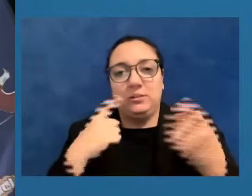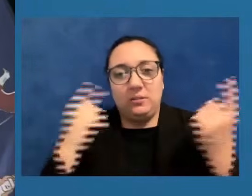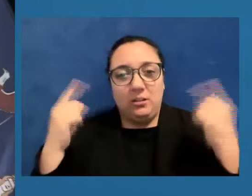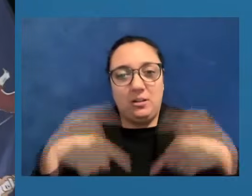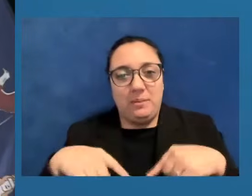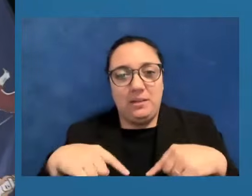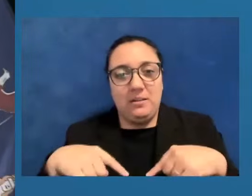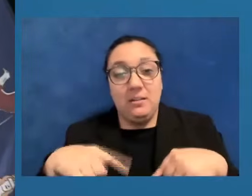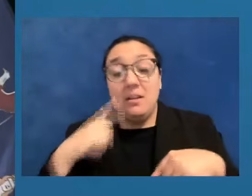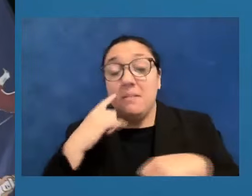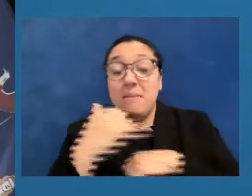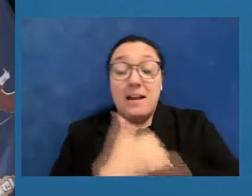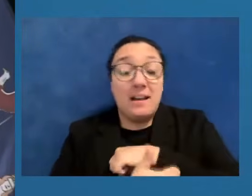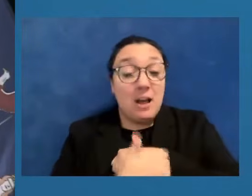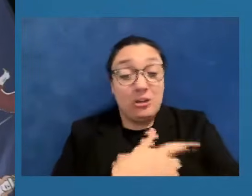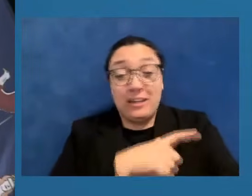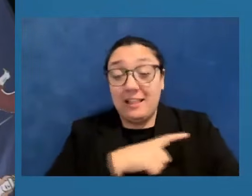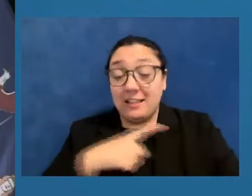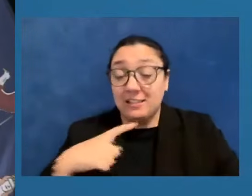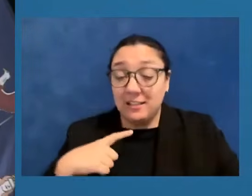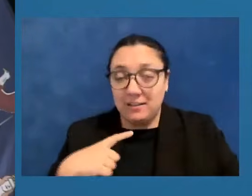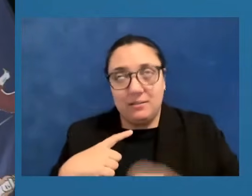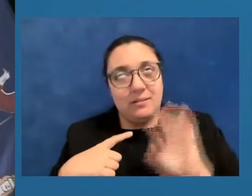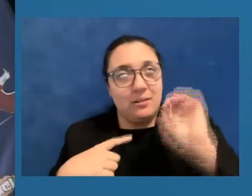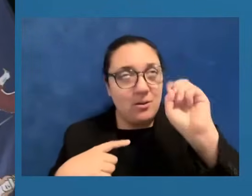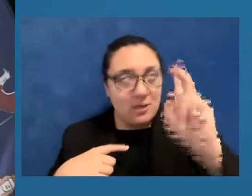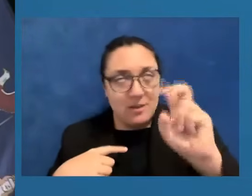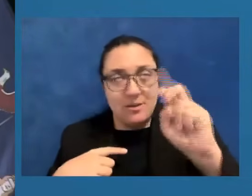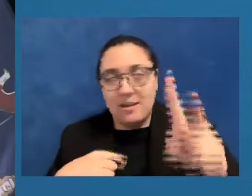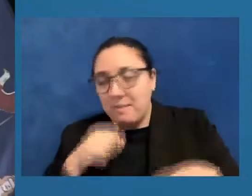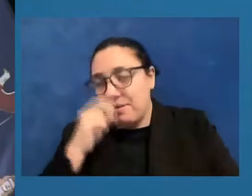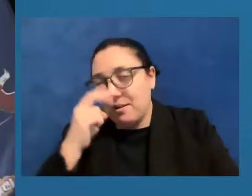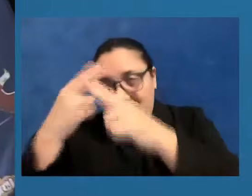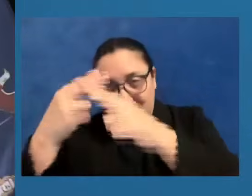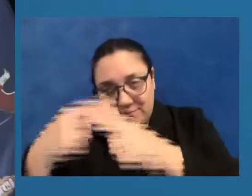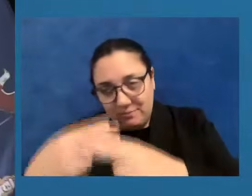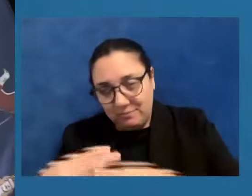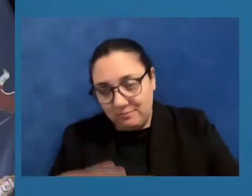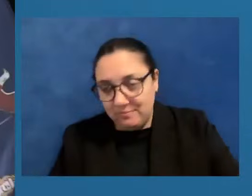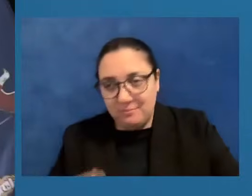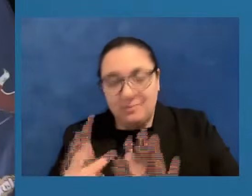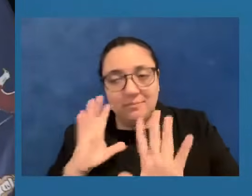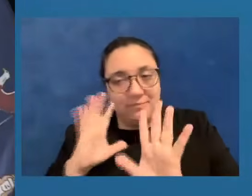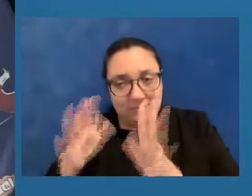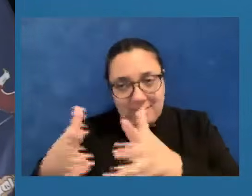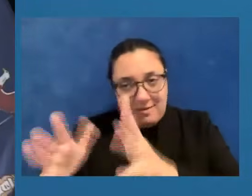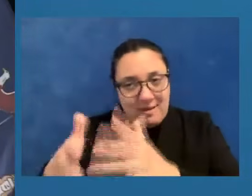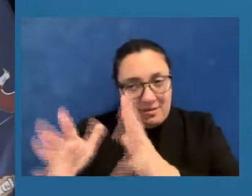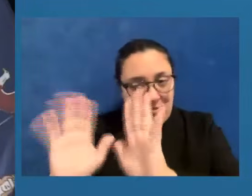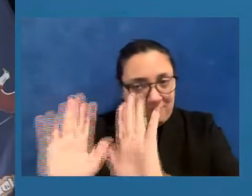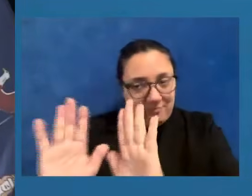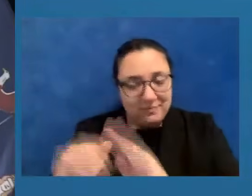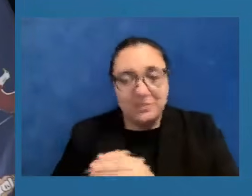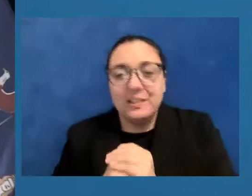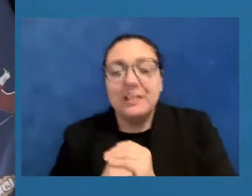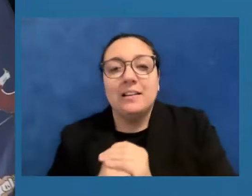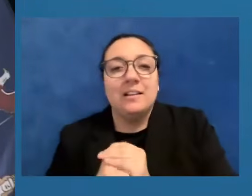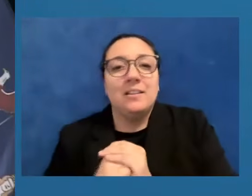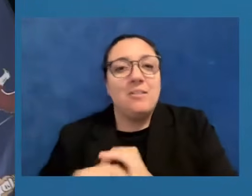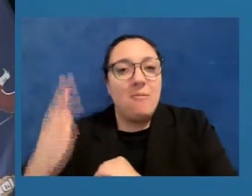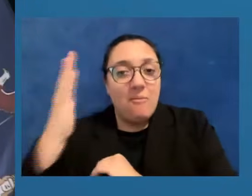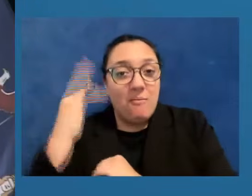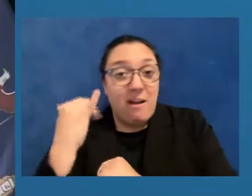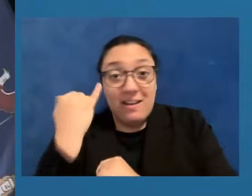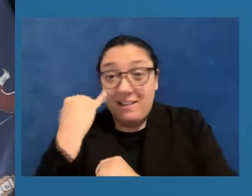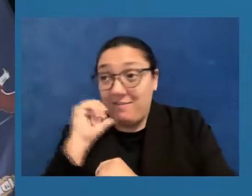county legislators. Okay, I'm not gonna. We'll let the county do the county. Okay, because otherwise we'll just be doing